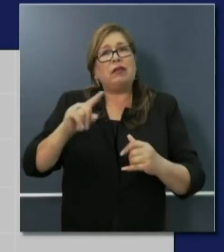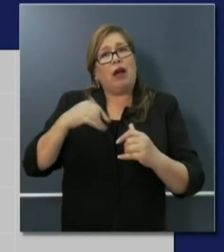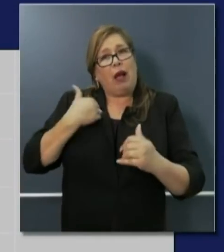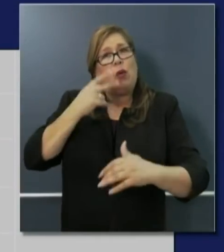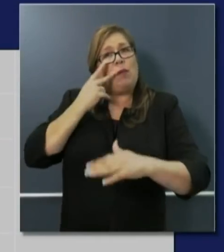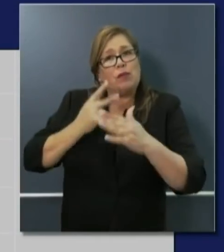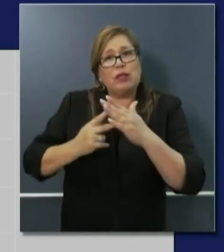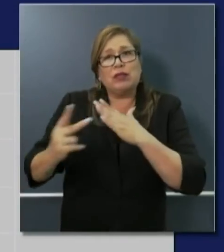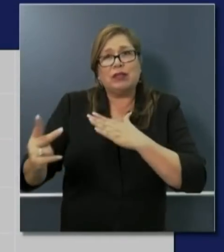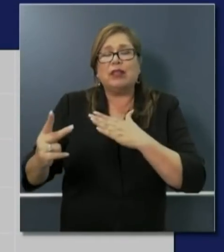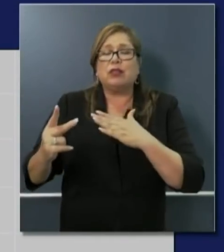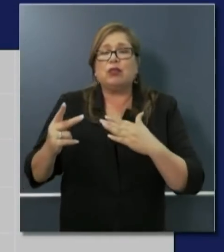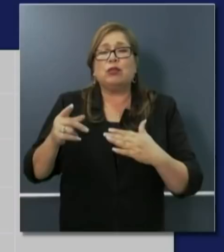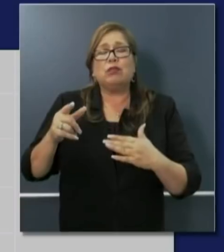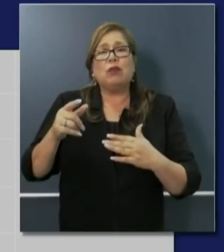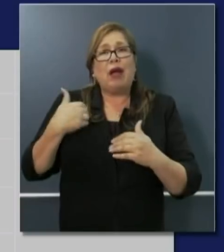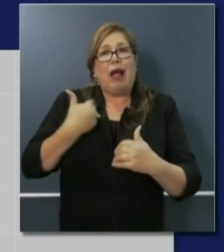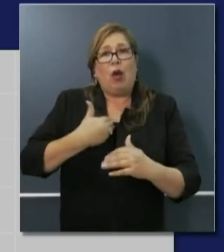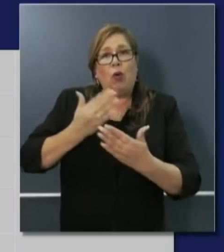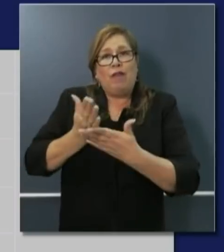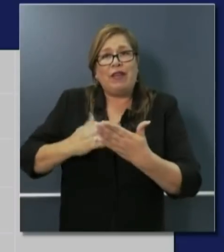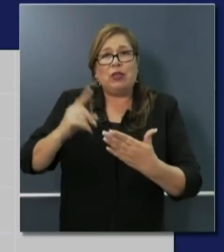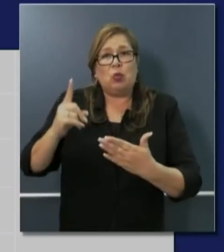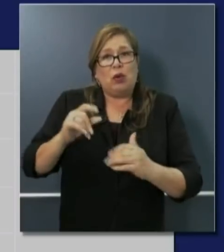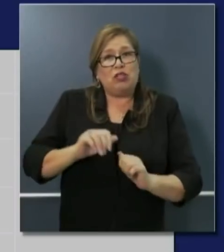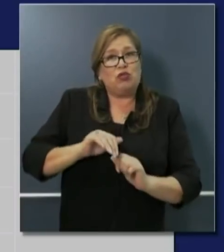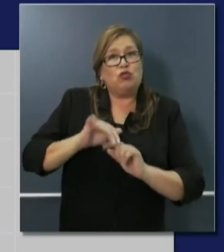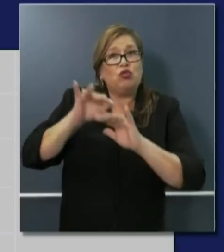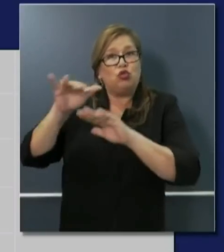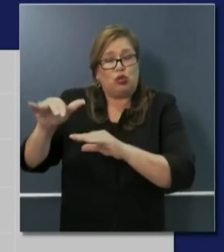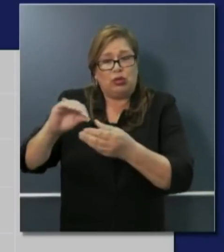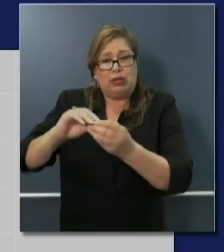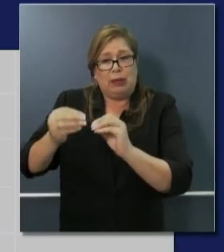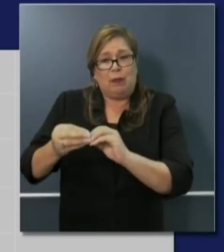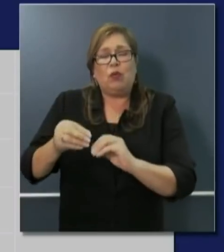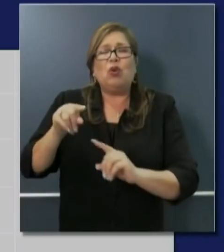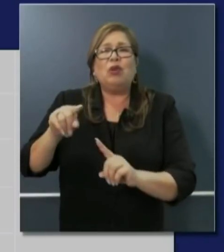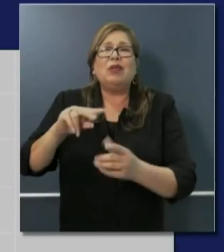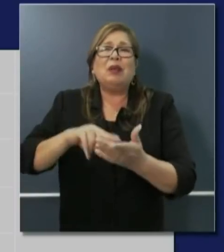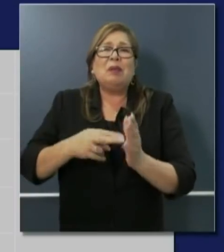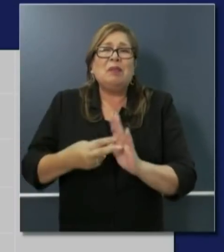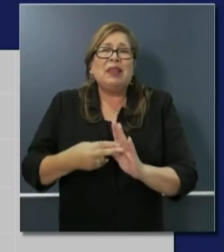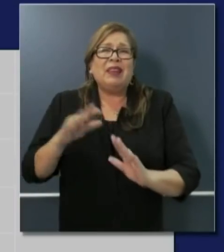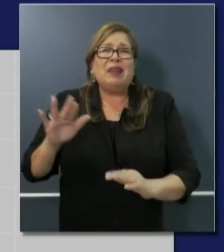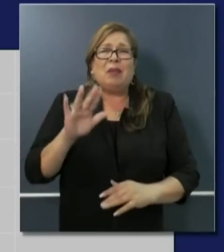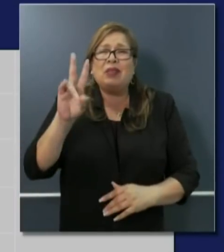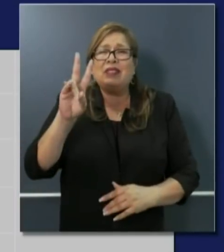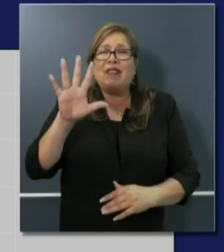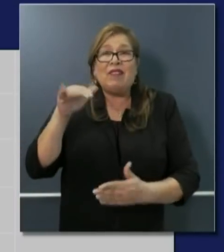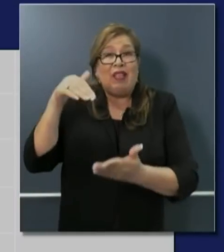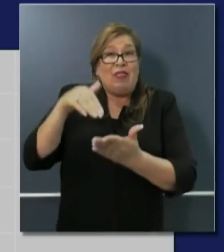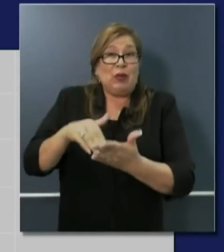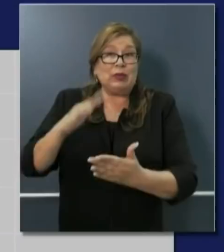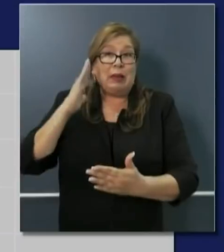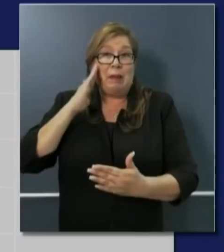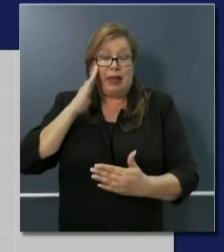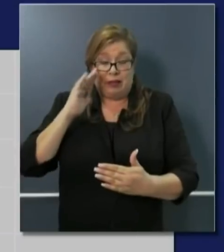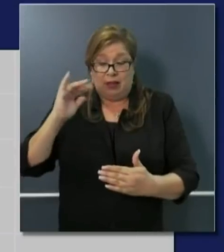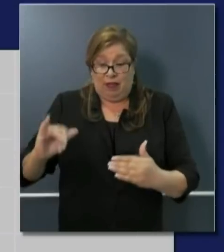And if you add it to existing beds, we know that this baseline starts at about 75,000. This line